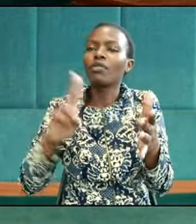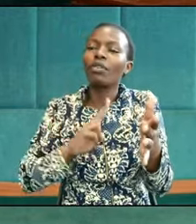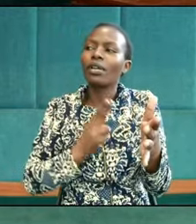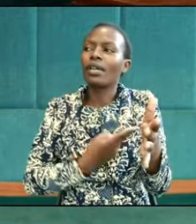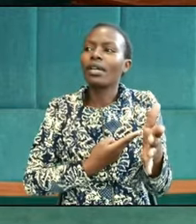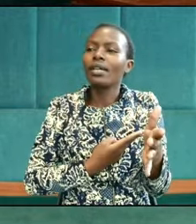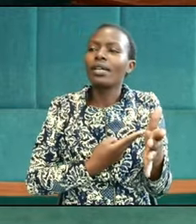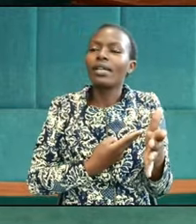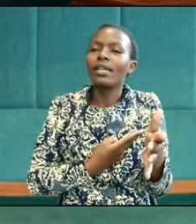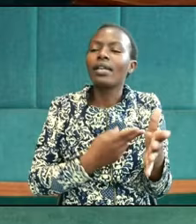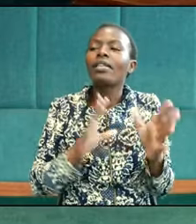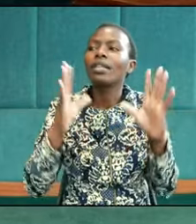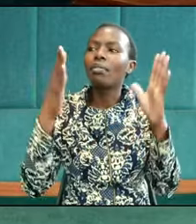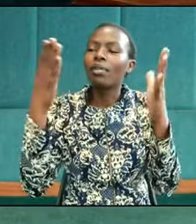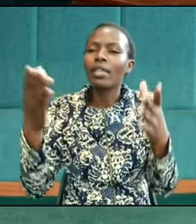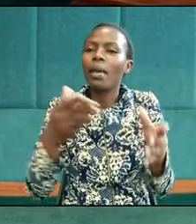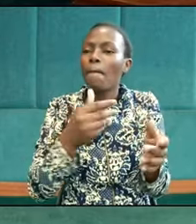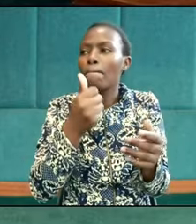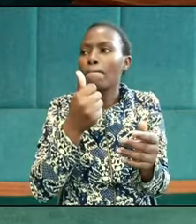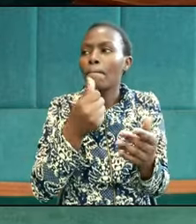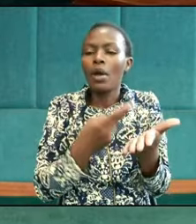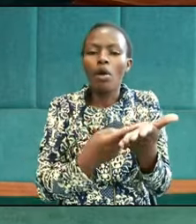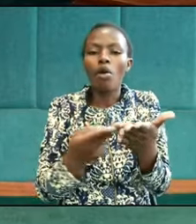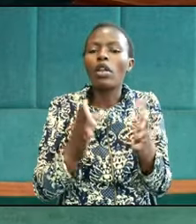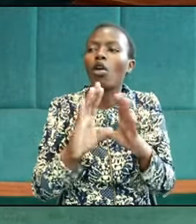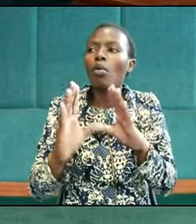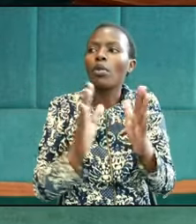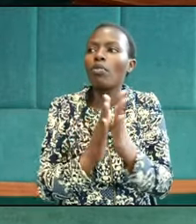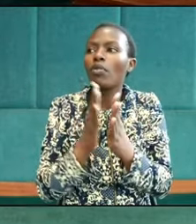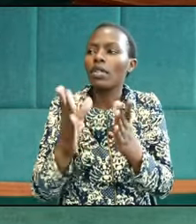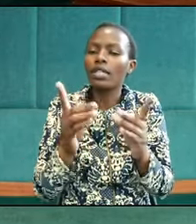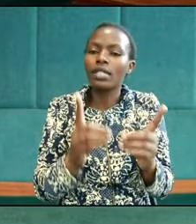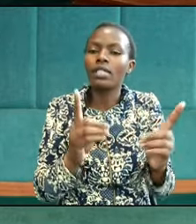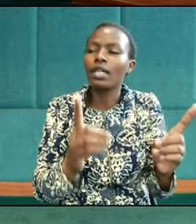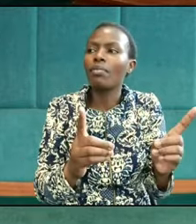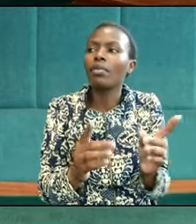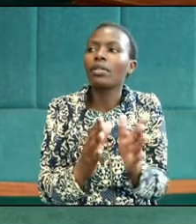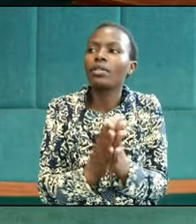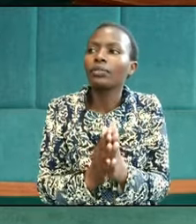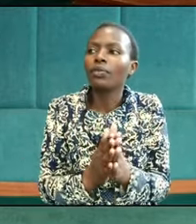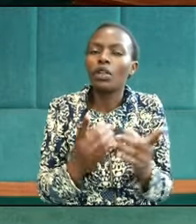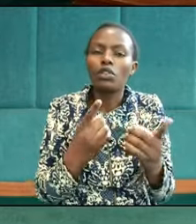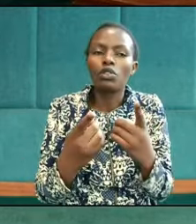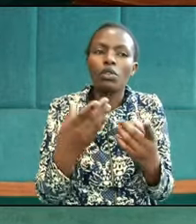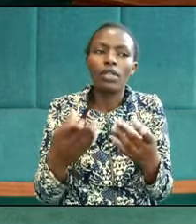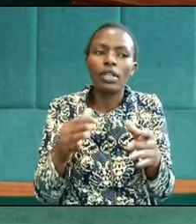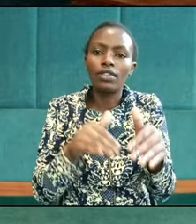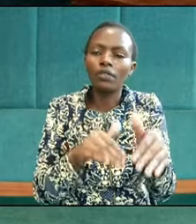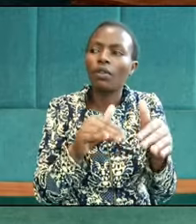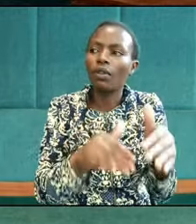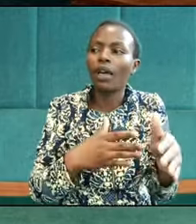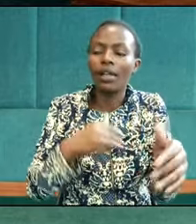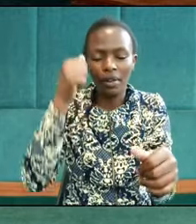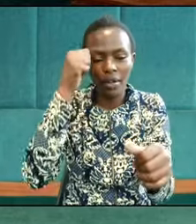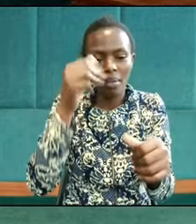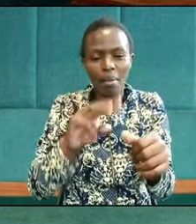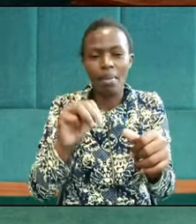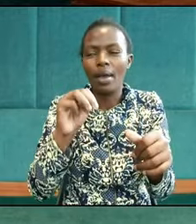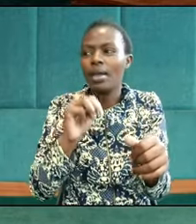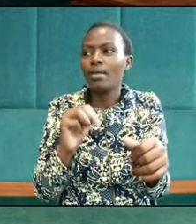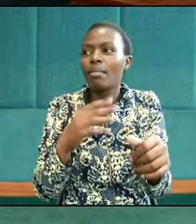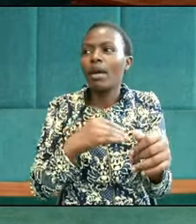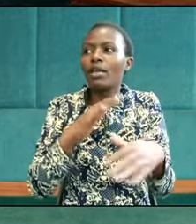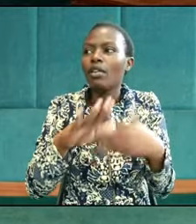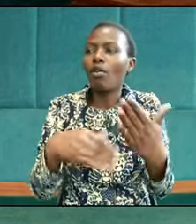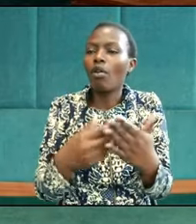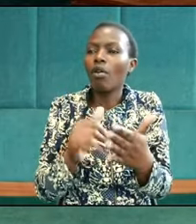with his disciples. Jesus used the holiday meal as a symbol so his followers could remember him and all that he was about